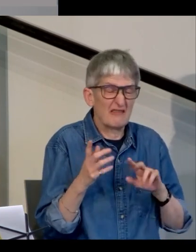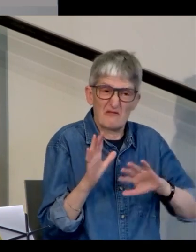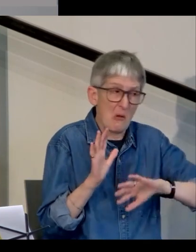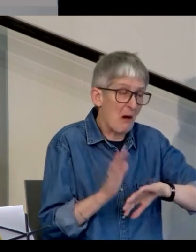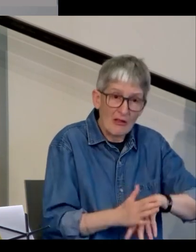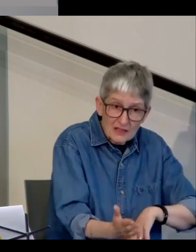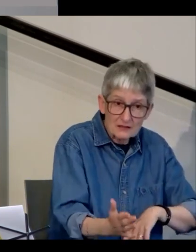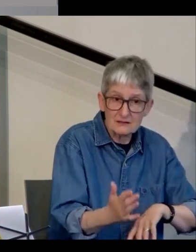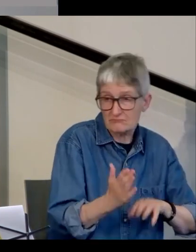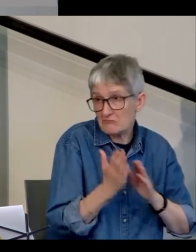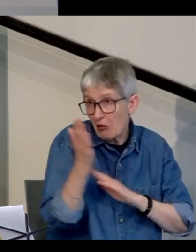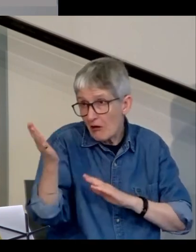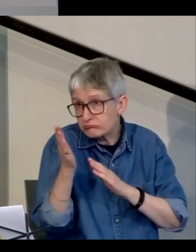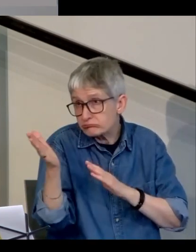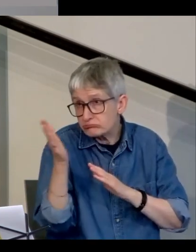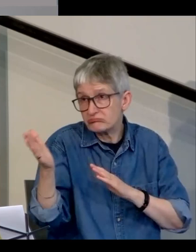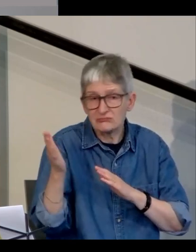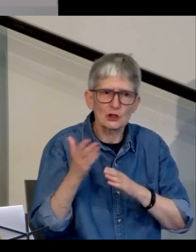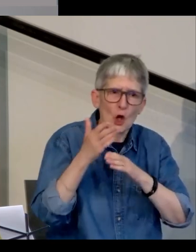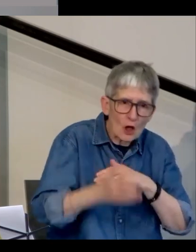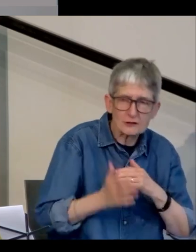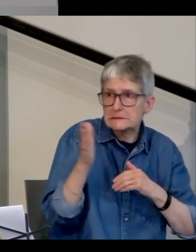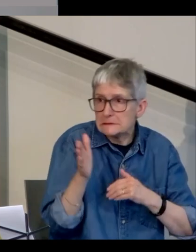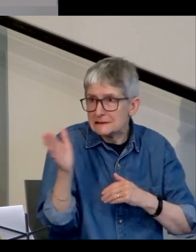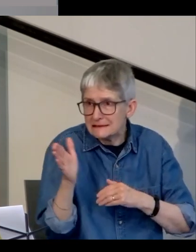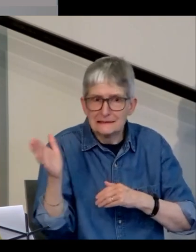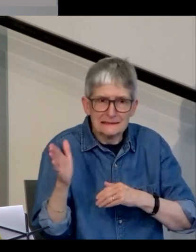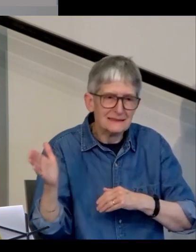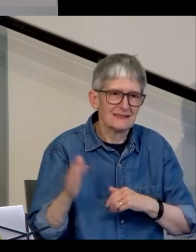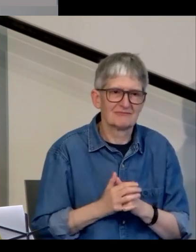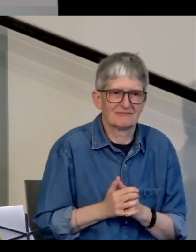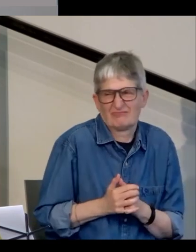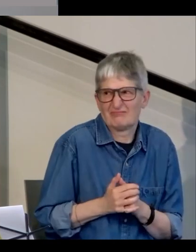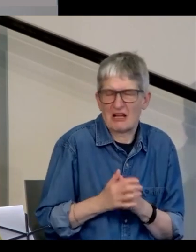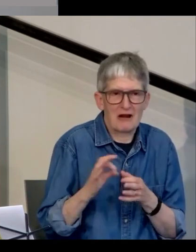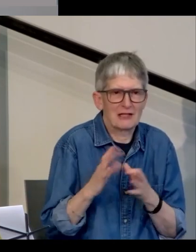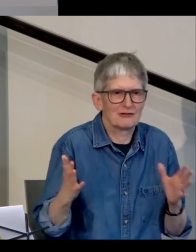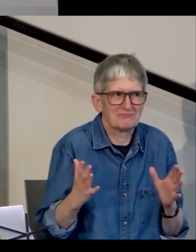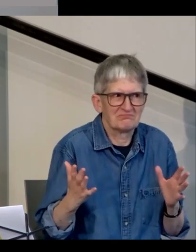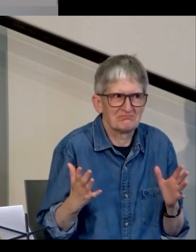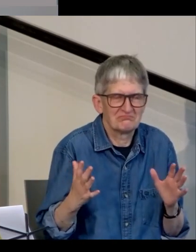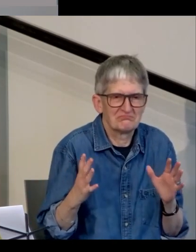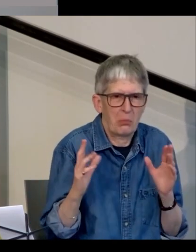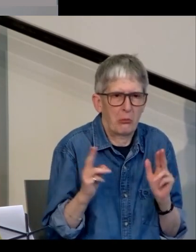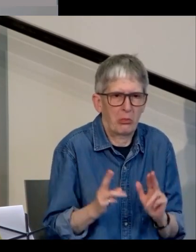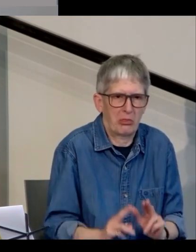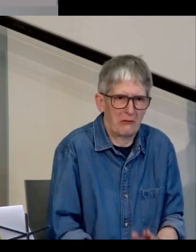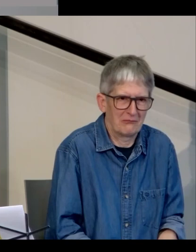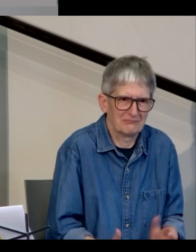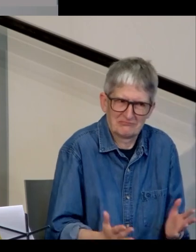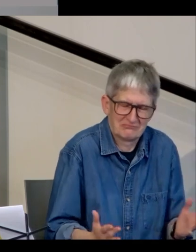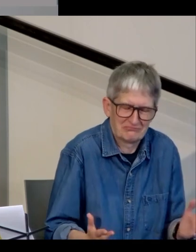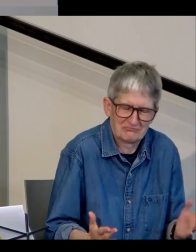out that time, which was costly for him to do so, our relationship would have dwindled and died.